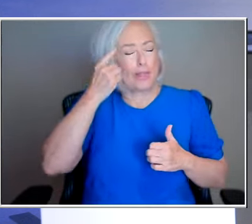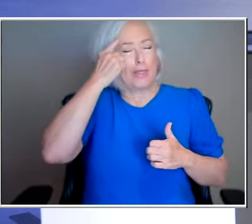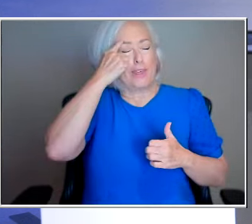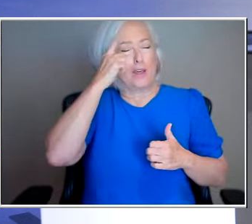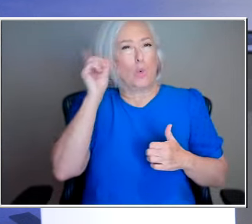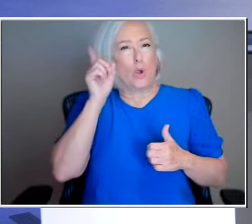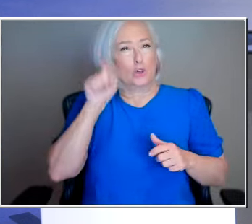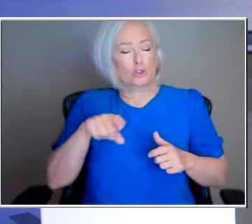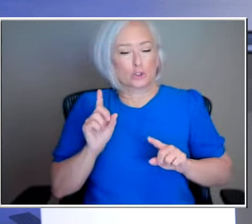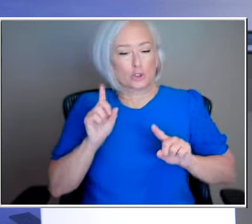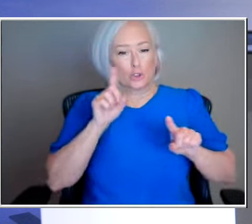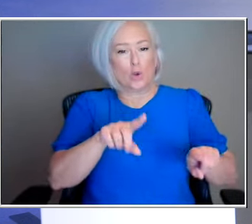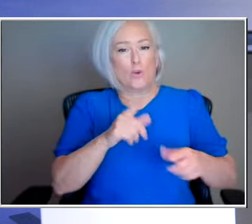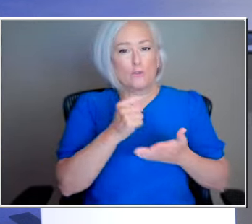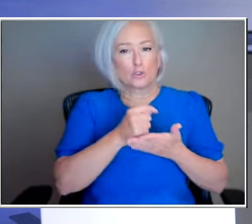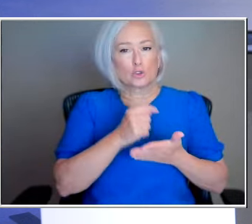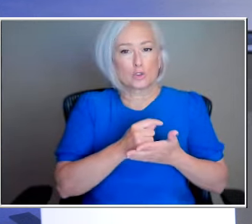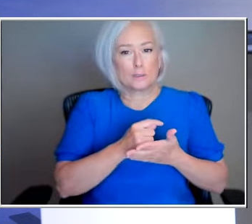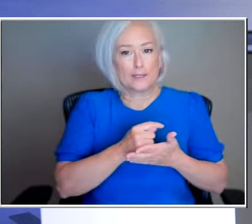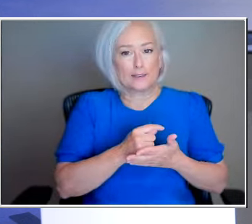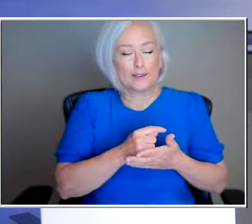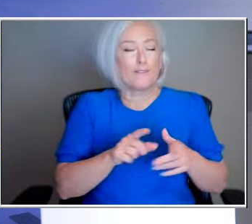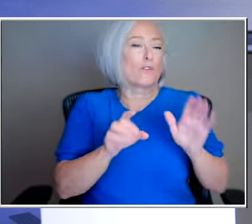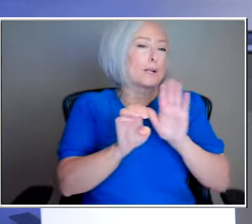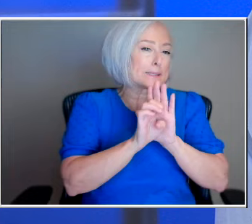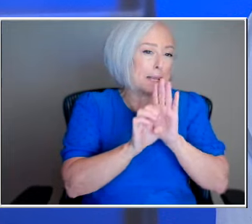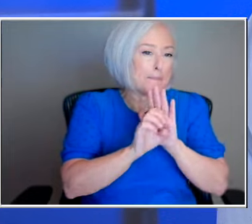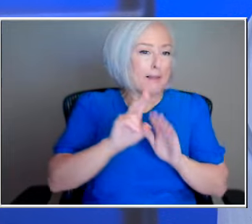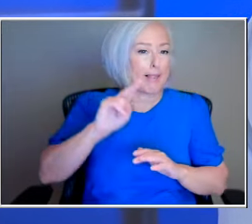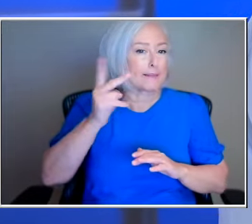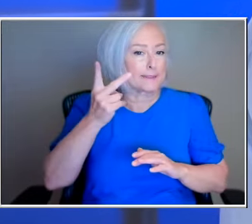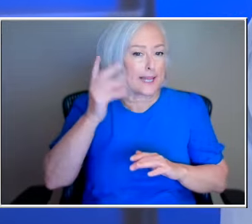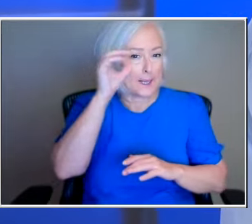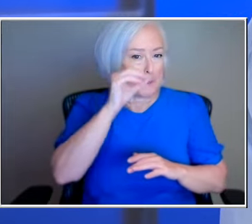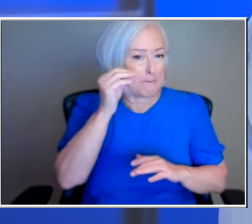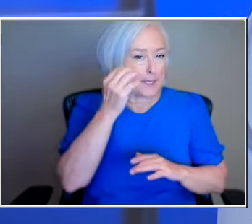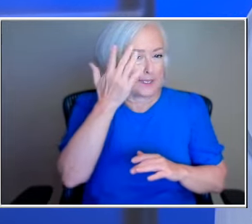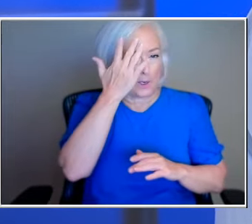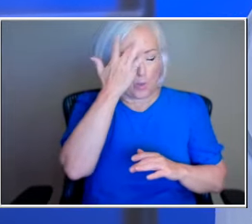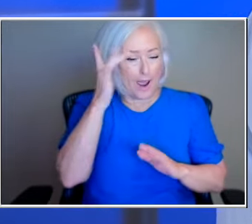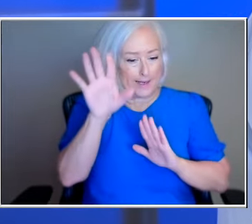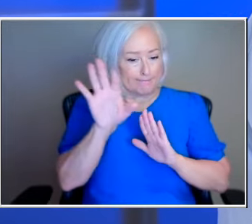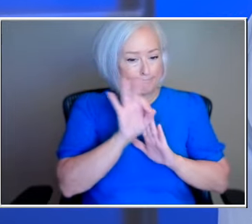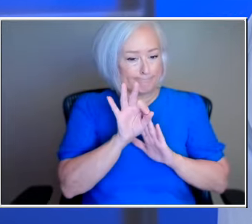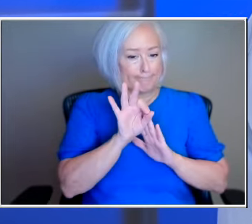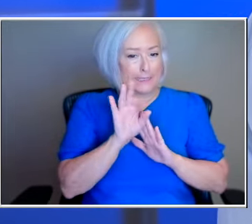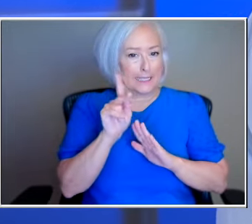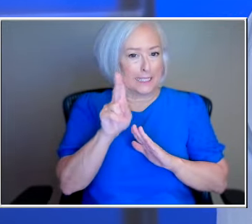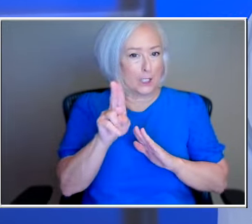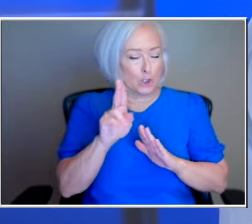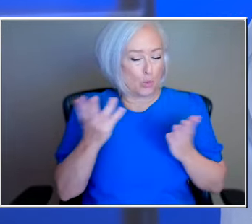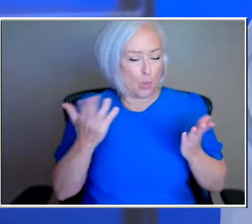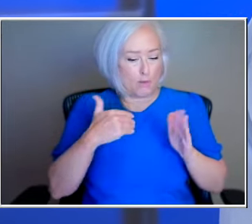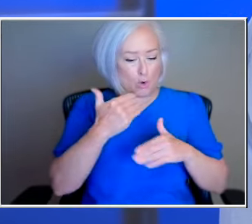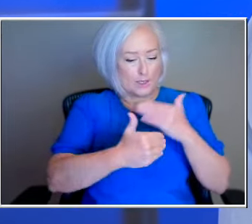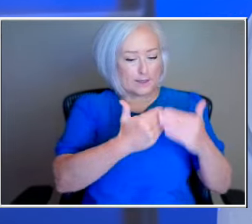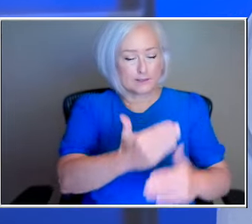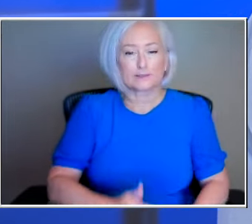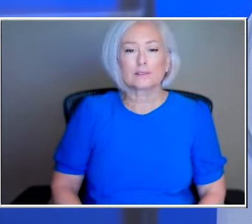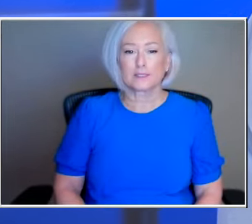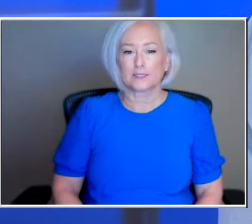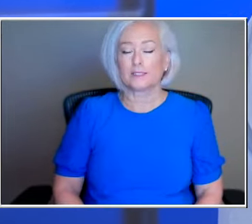opinion. How did that process go for you? Well, we just kind of reached out